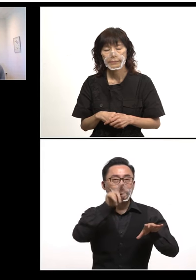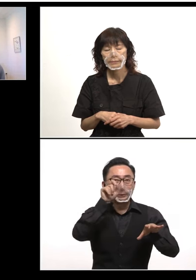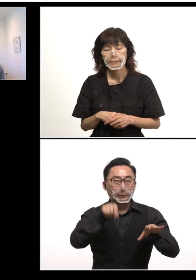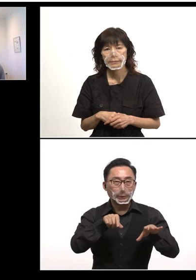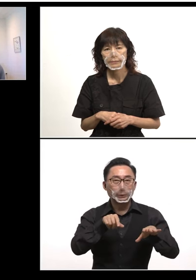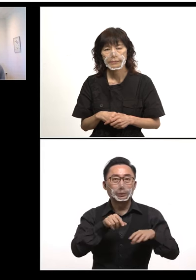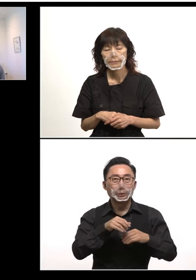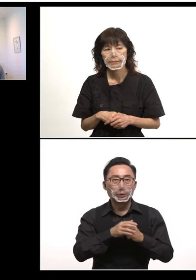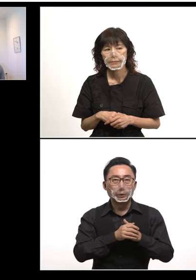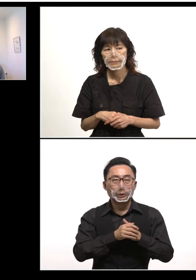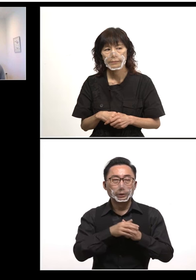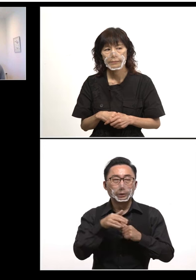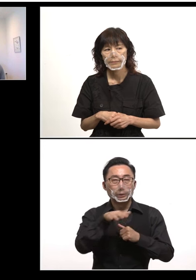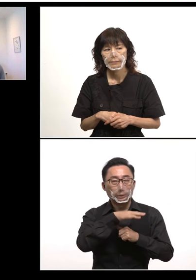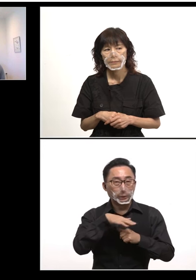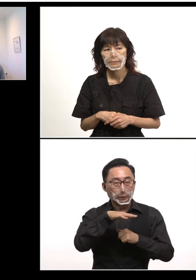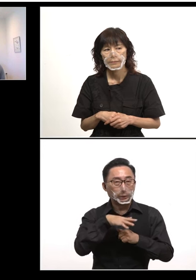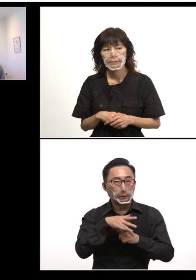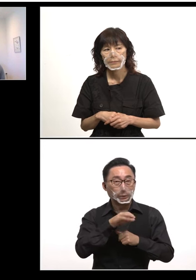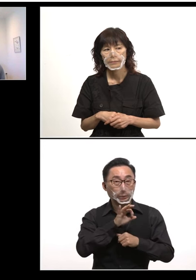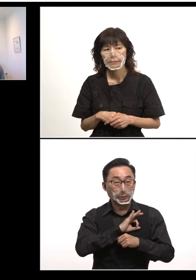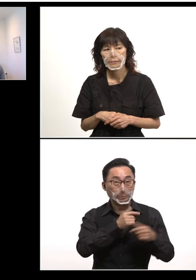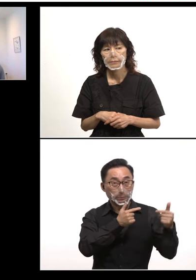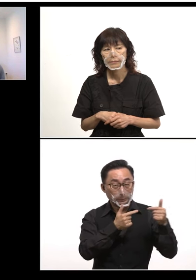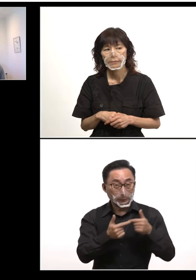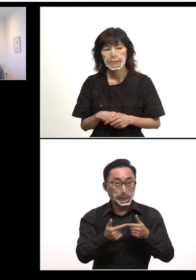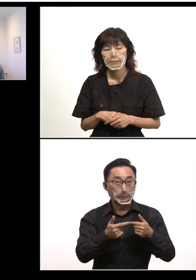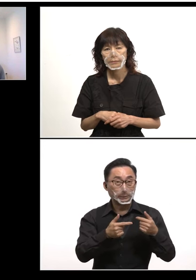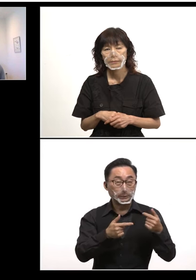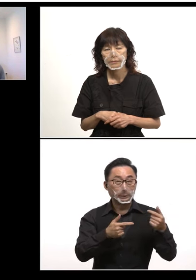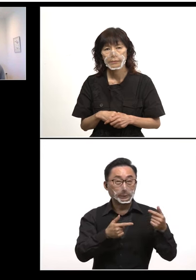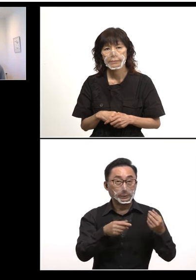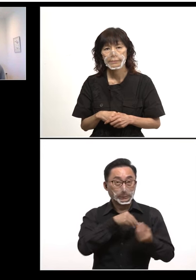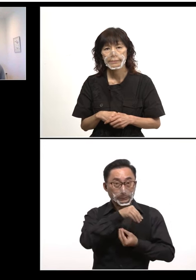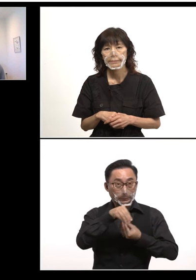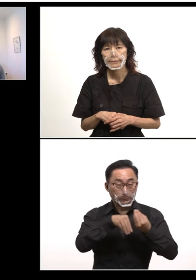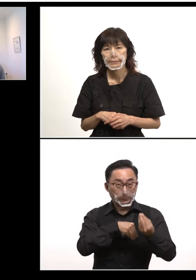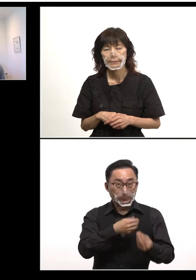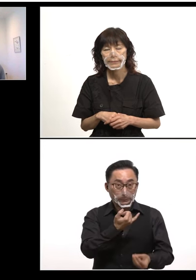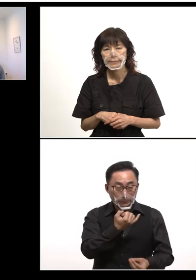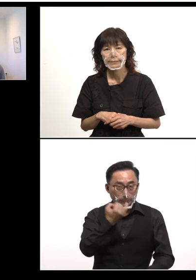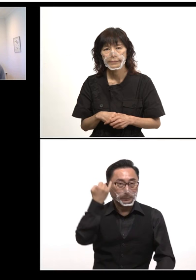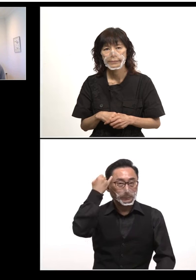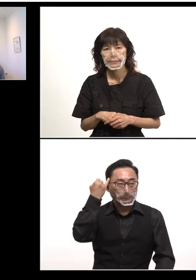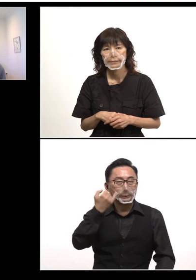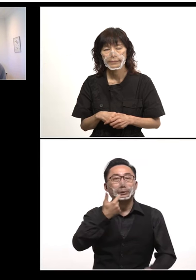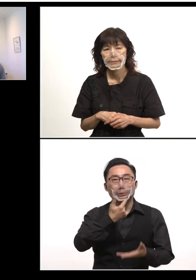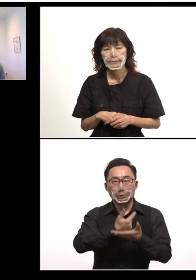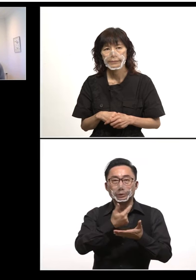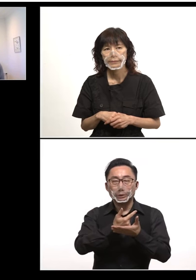the organisation. So there hasn't been too much focus on artistic output. We